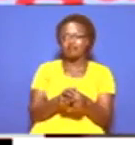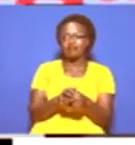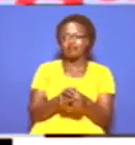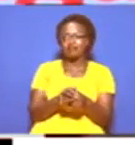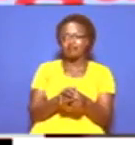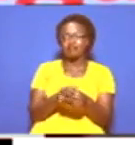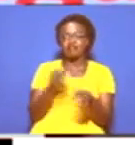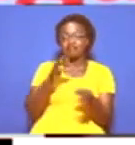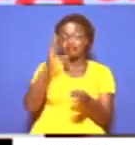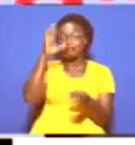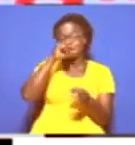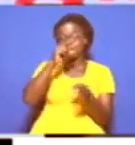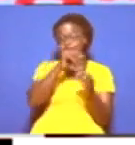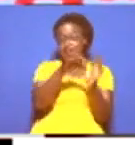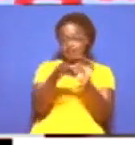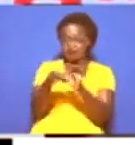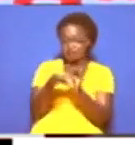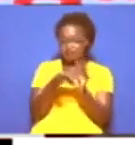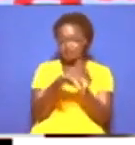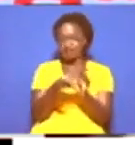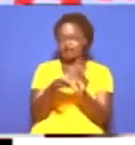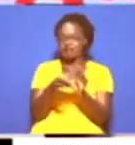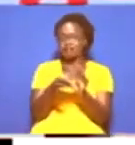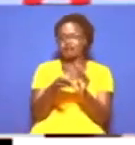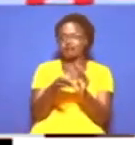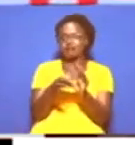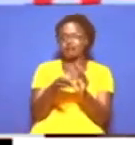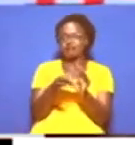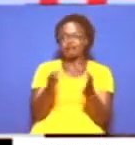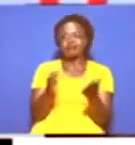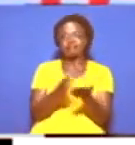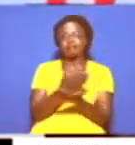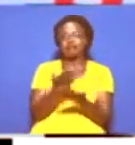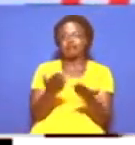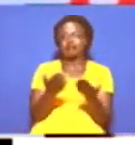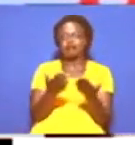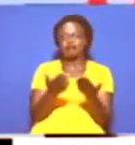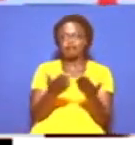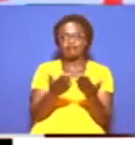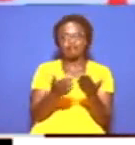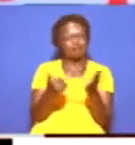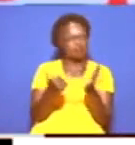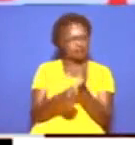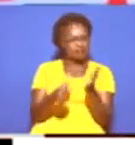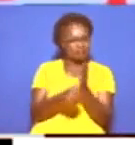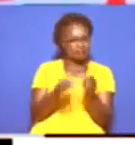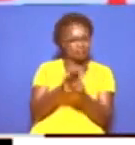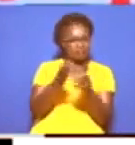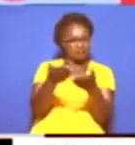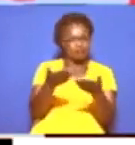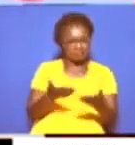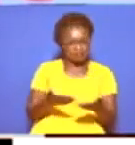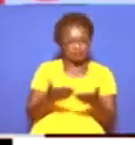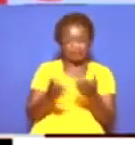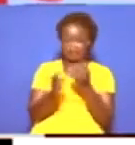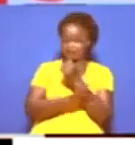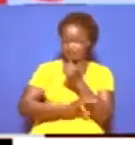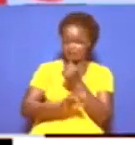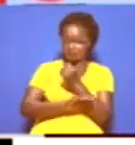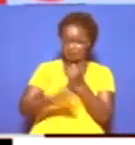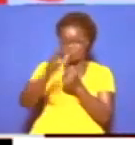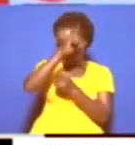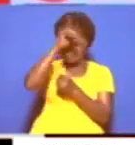Ukosefu wa umoja ni jambo moja ambalo litatuletea shida katika nchi yetu na nchi ya